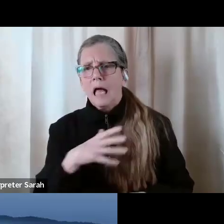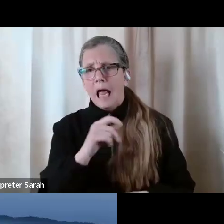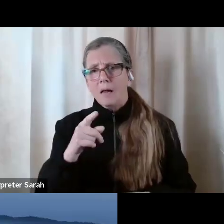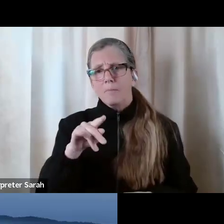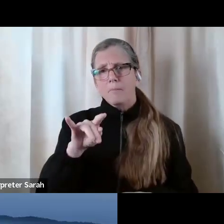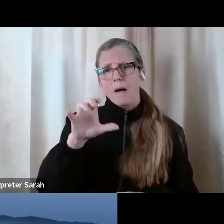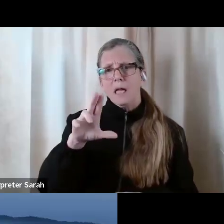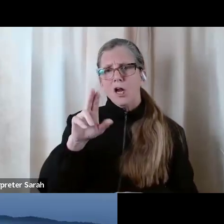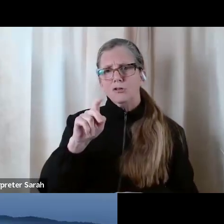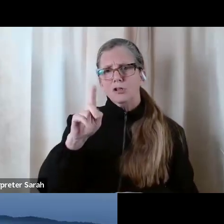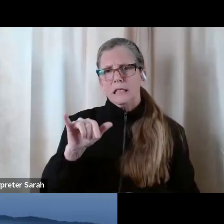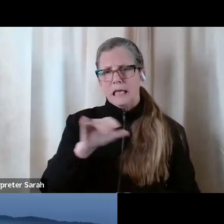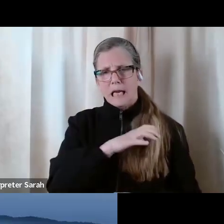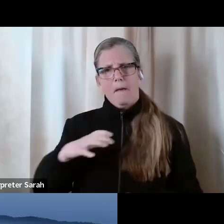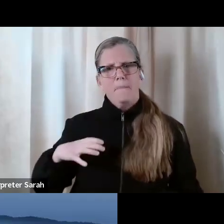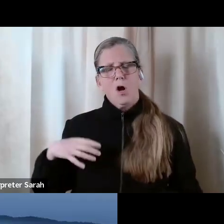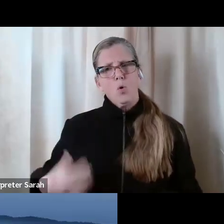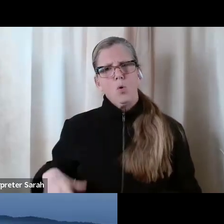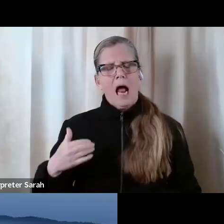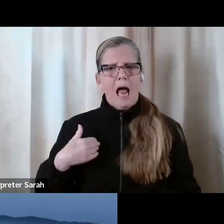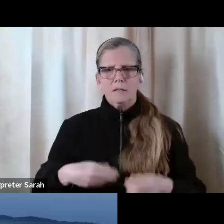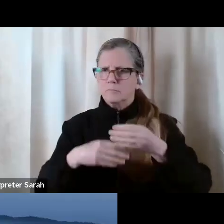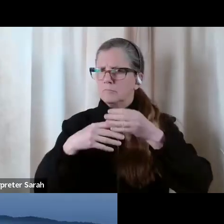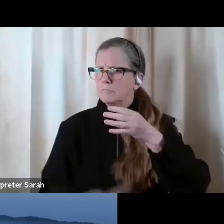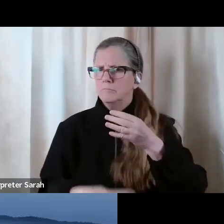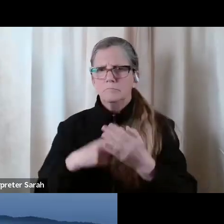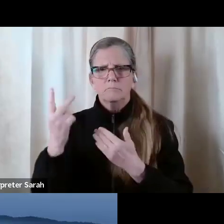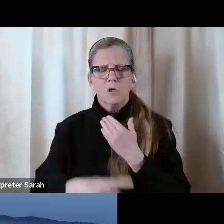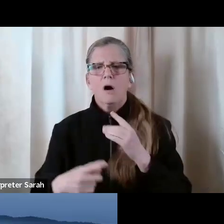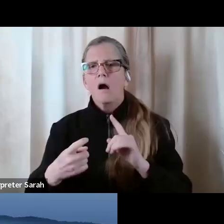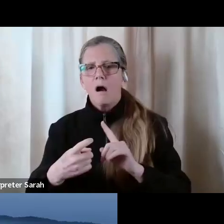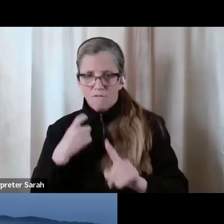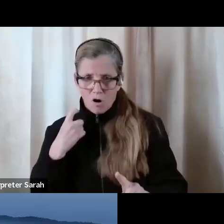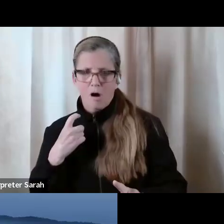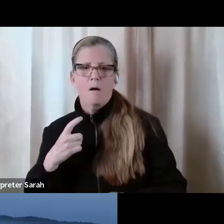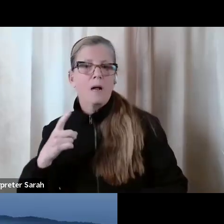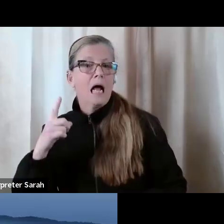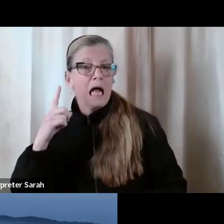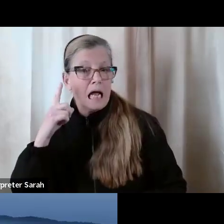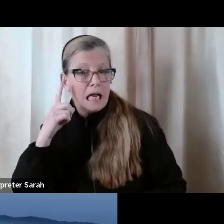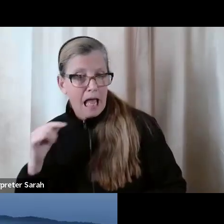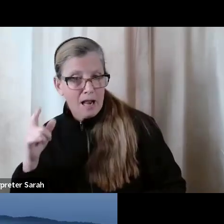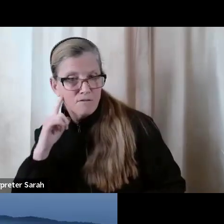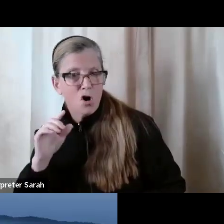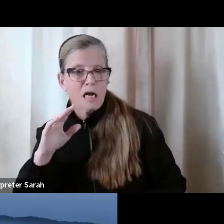Utilities Commission has a huge suite of programs, from the California Advanced Service Infrastructure account to the federal funding account and now